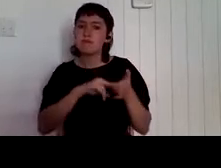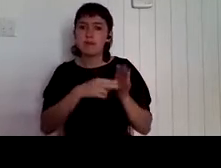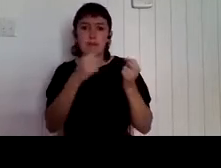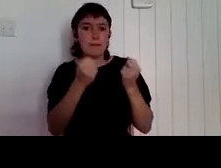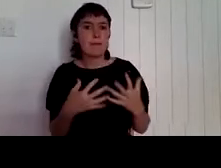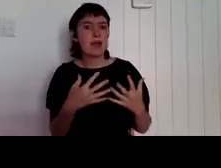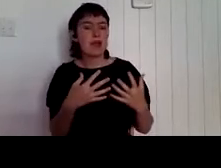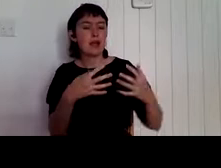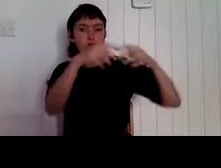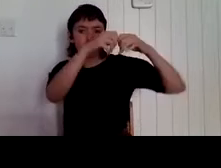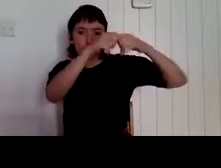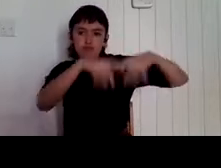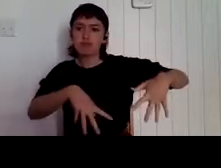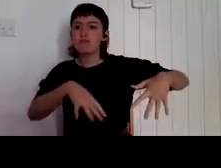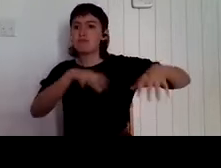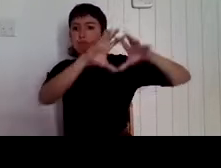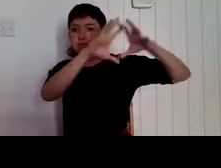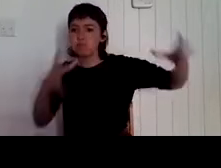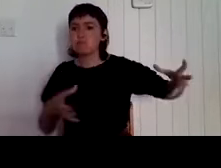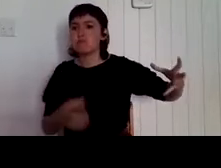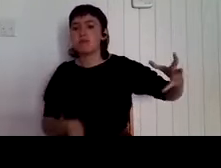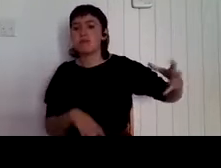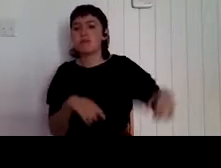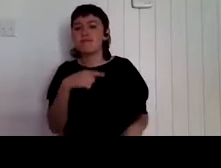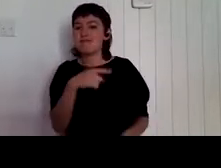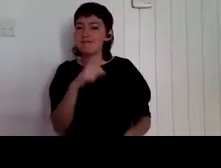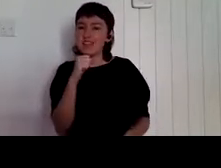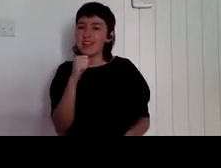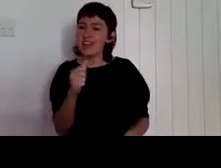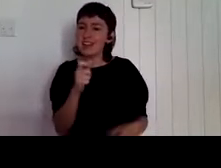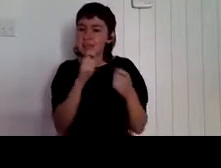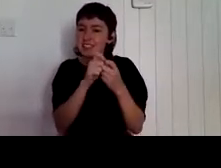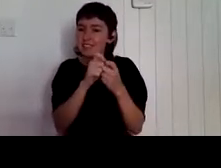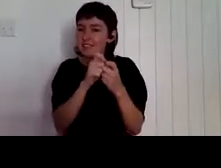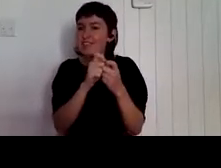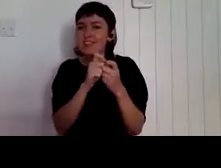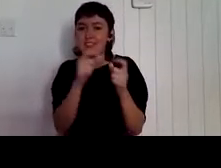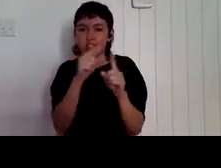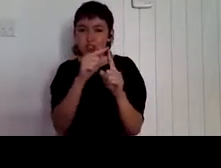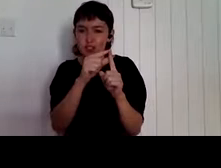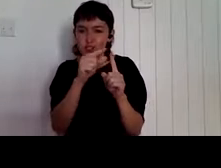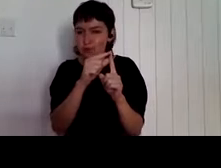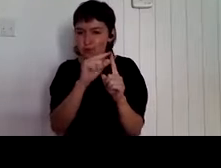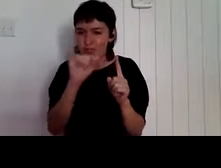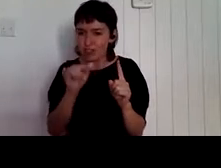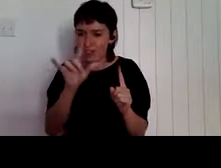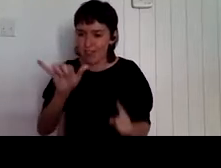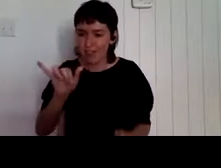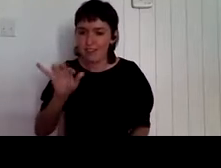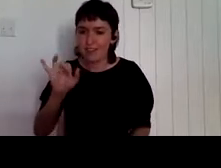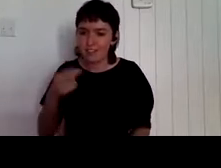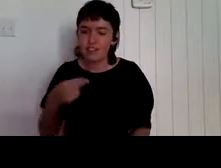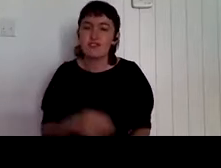jellyfish isn't specific enough. And so, you need to know what you're actually asking about.